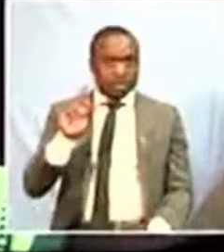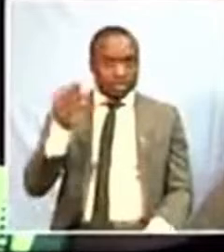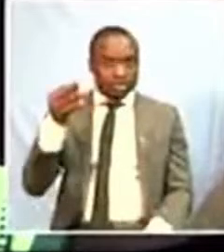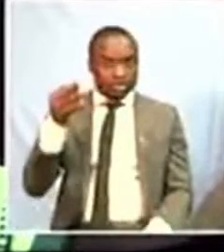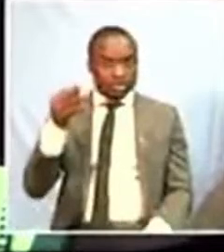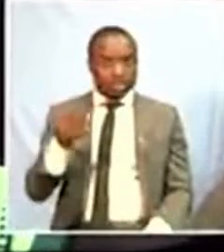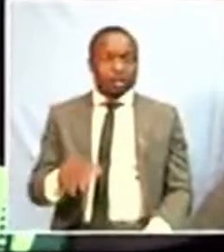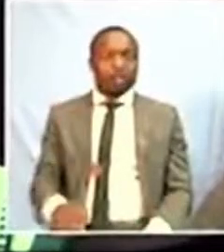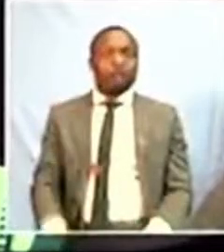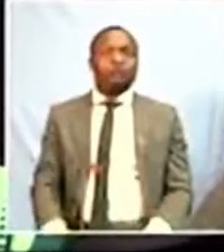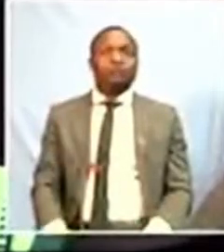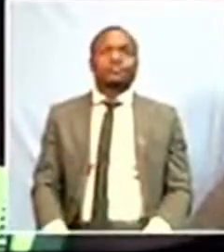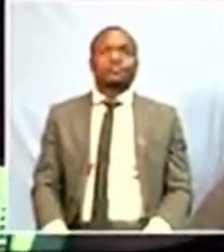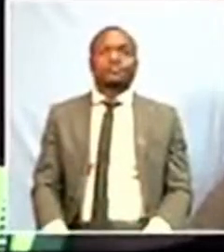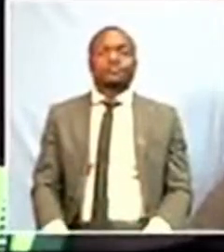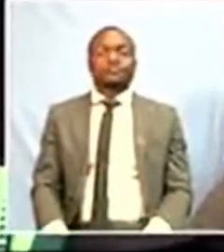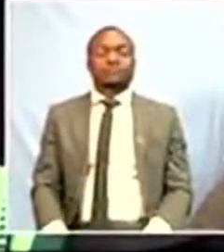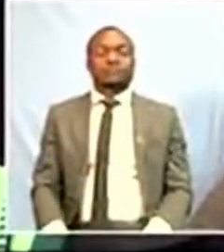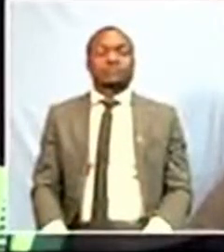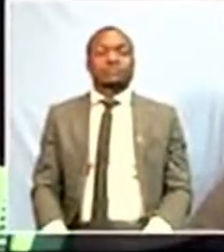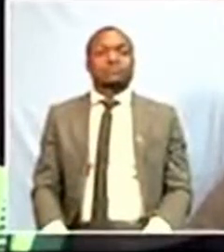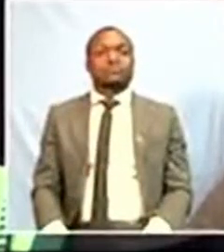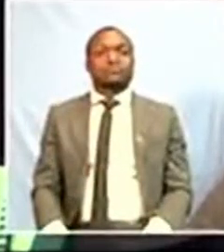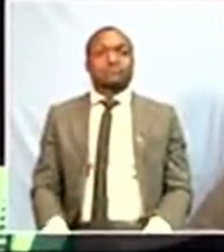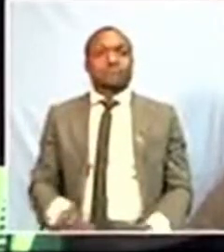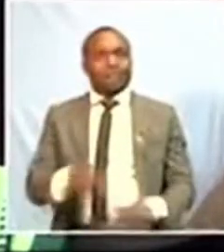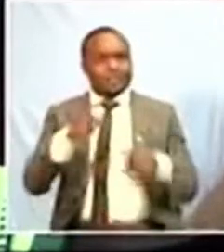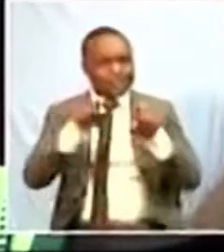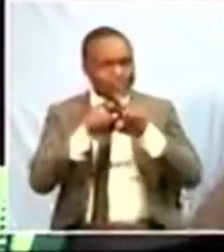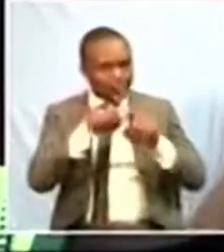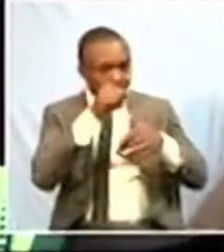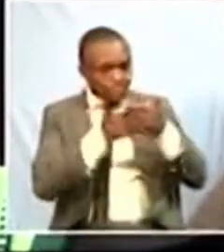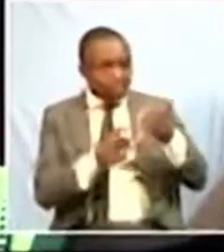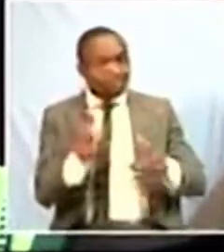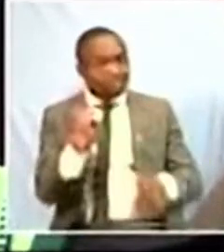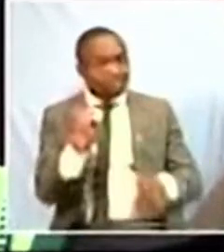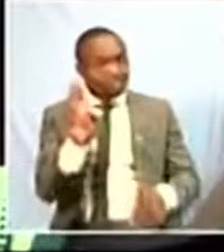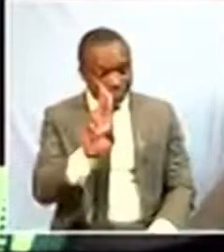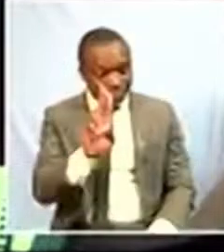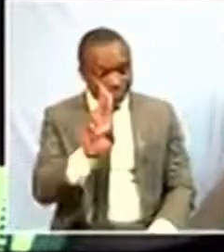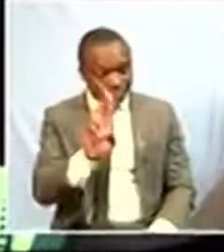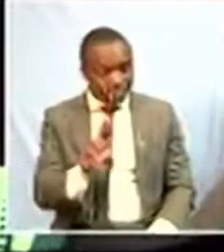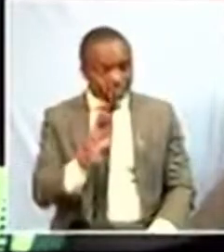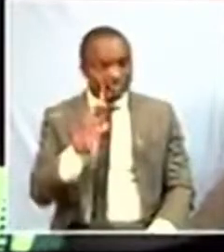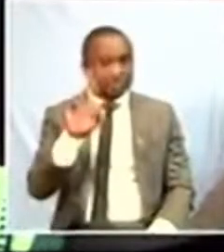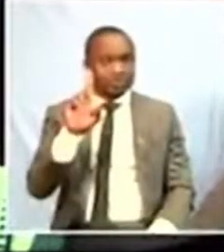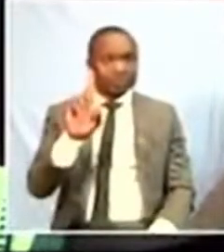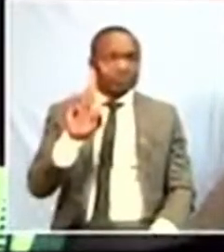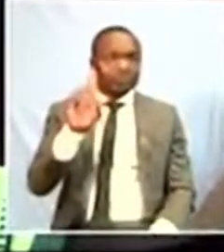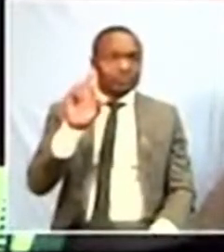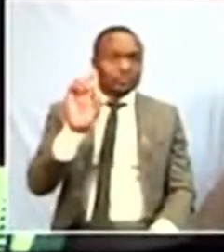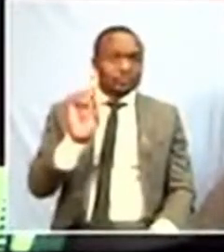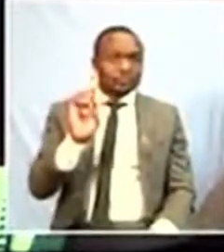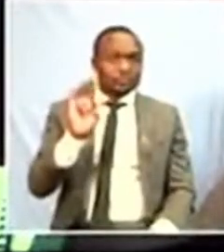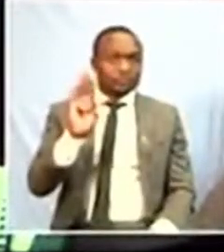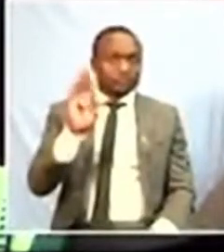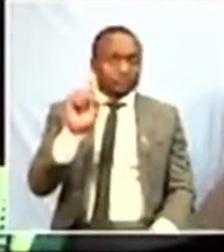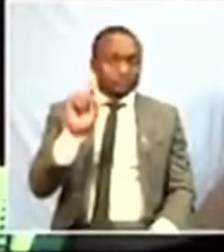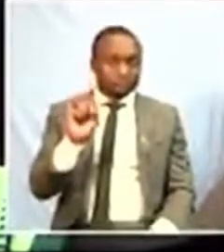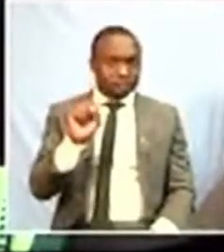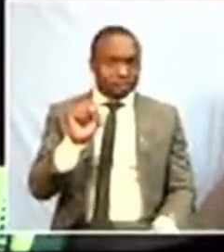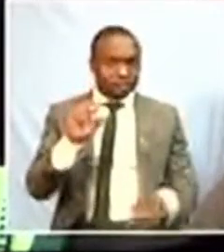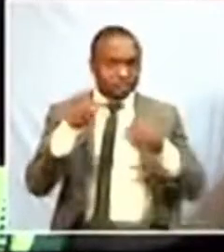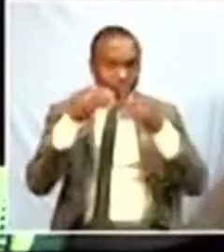is it similar to what they are using, the ones Debs is producing at Helen